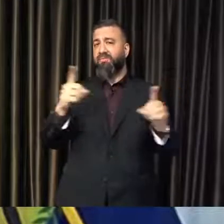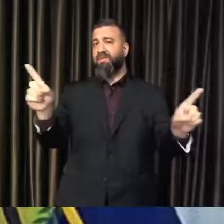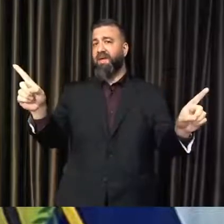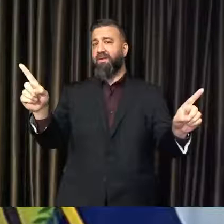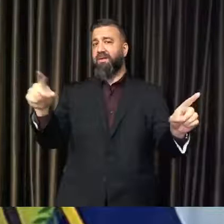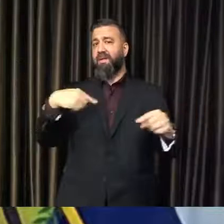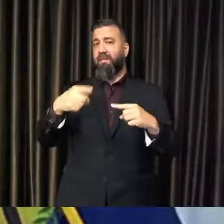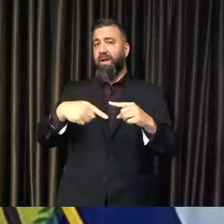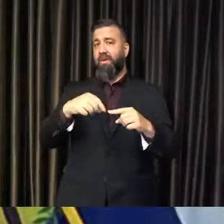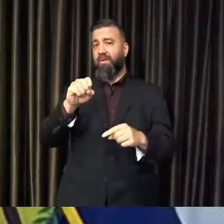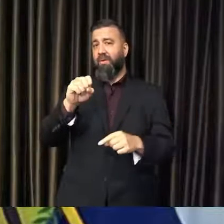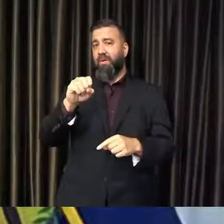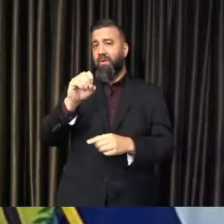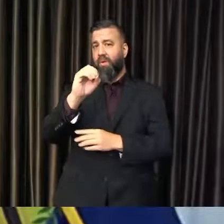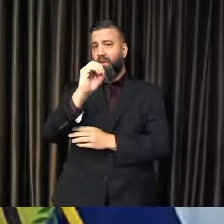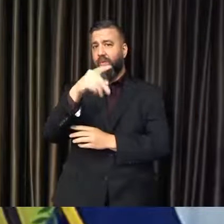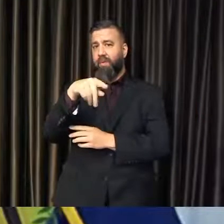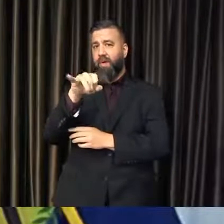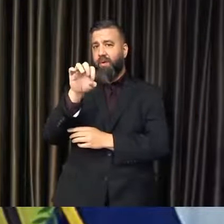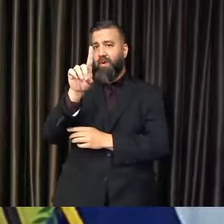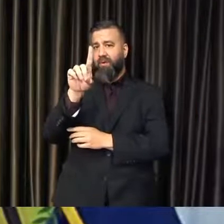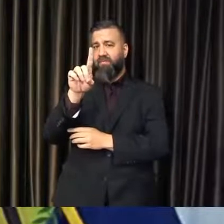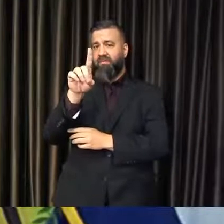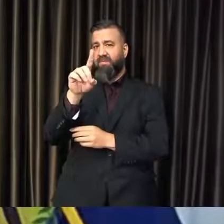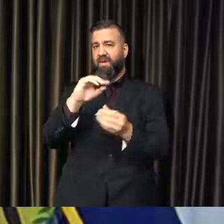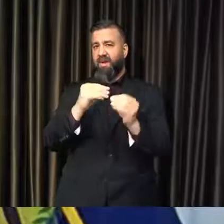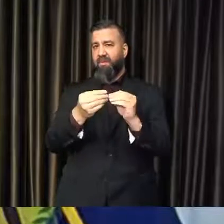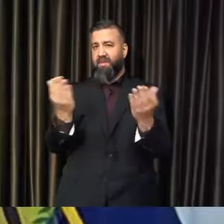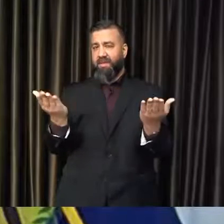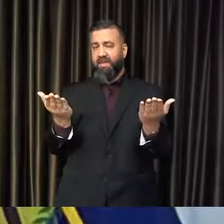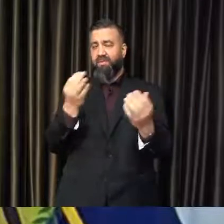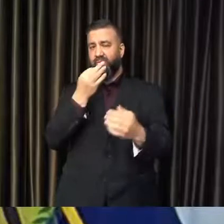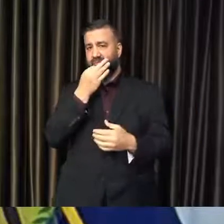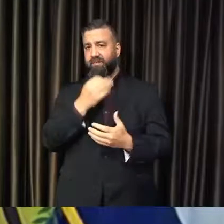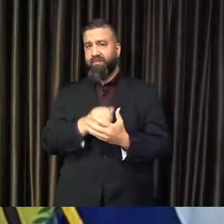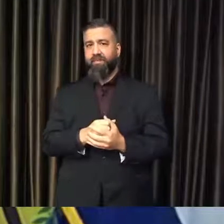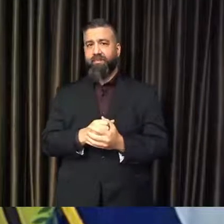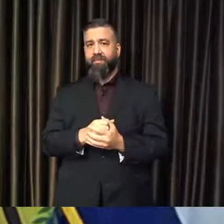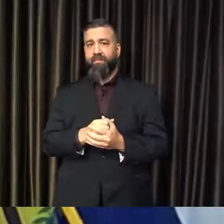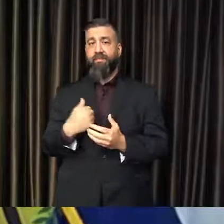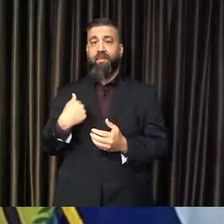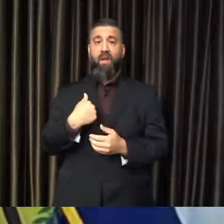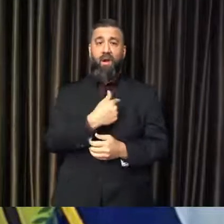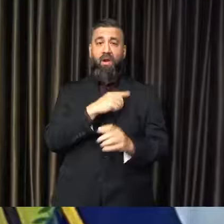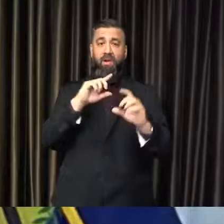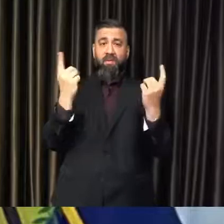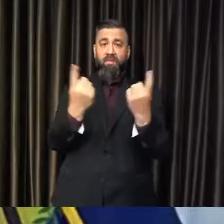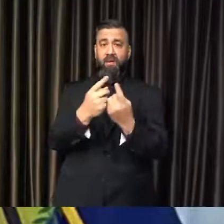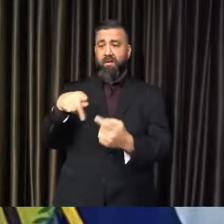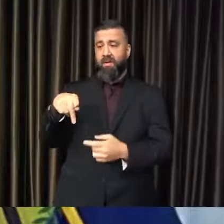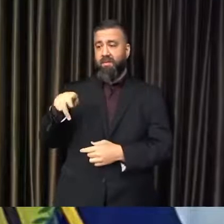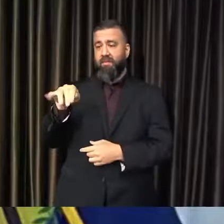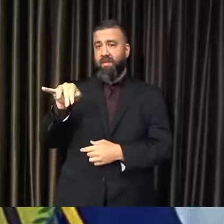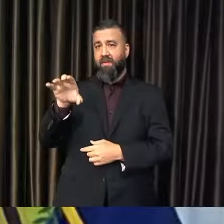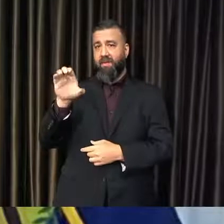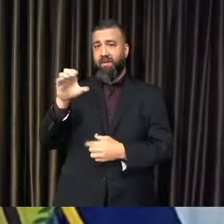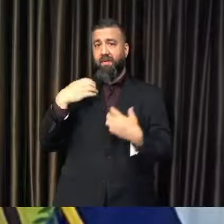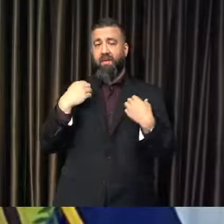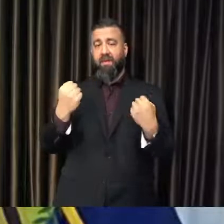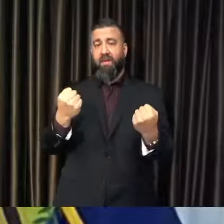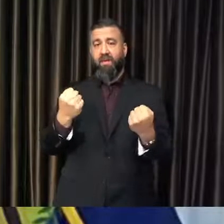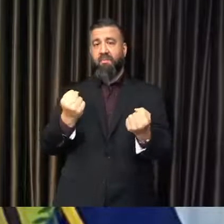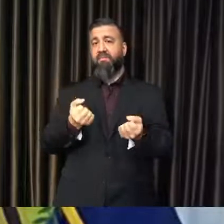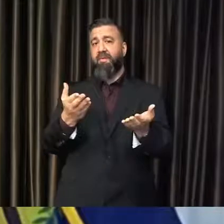trends in St. Louis County in the coming days. Our Department of Public Health provides free Narcan at its clinics and is now providing